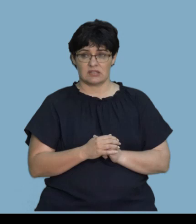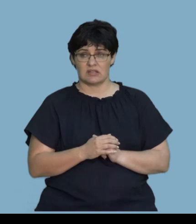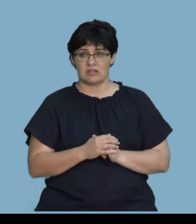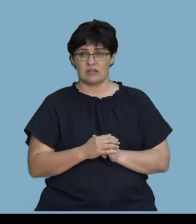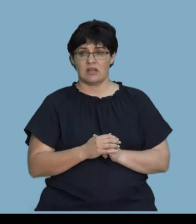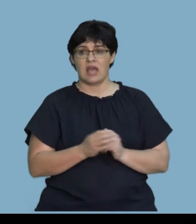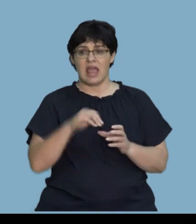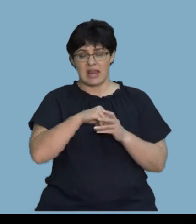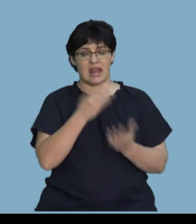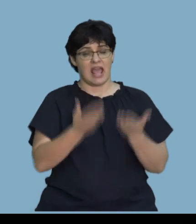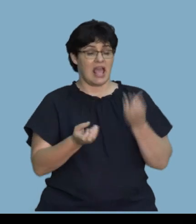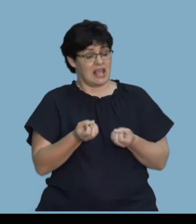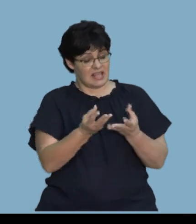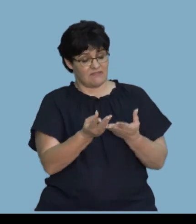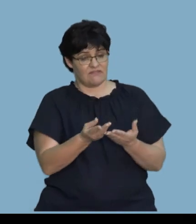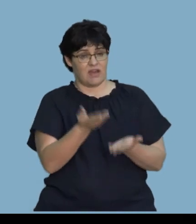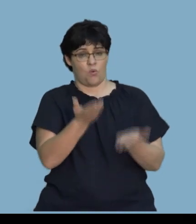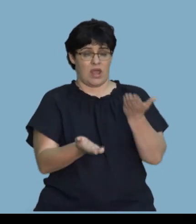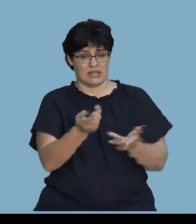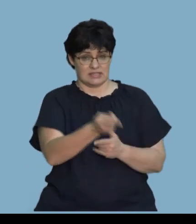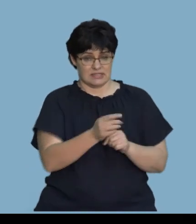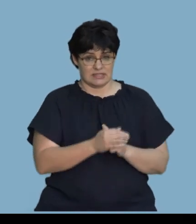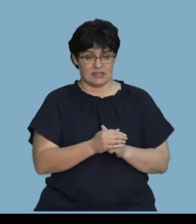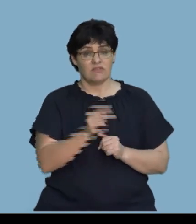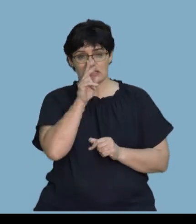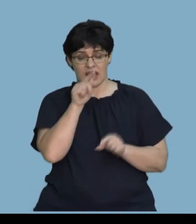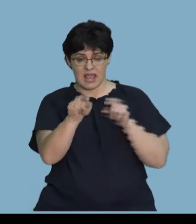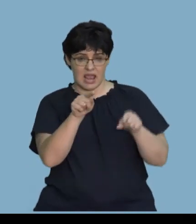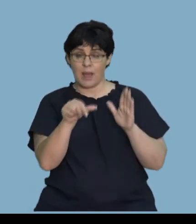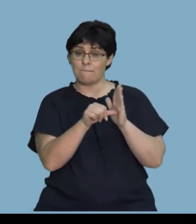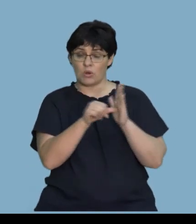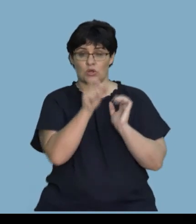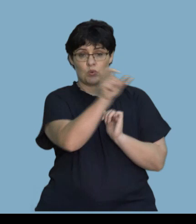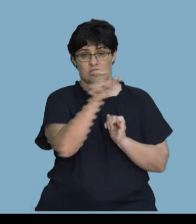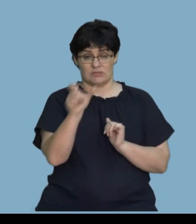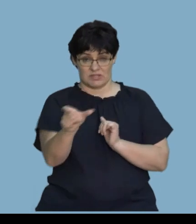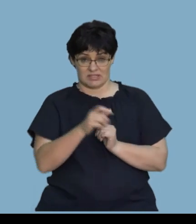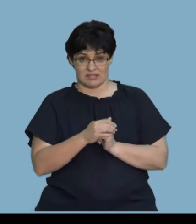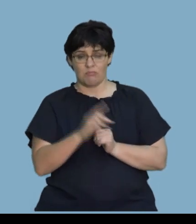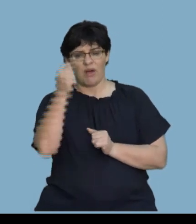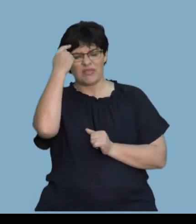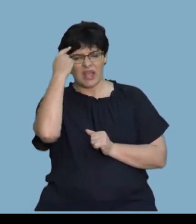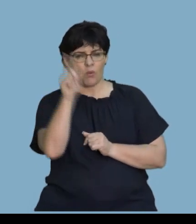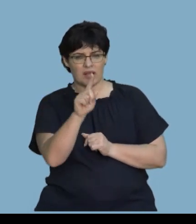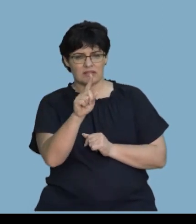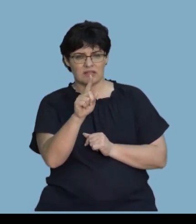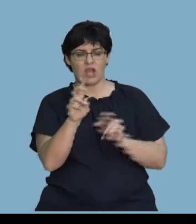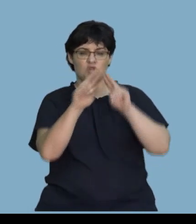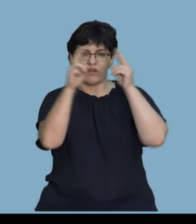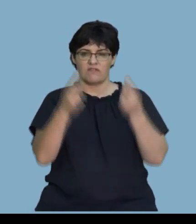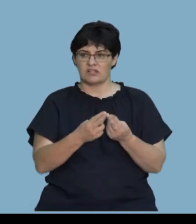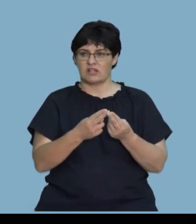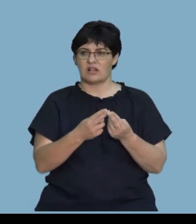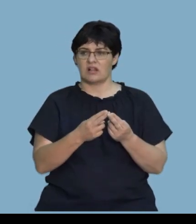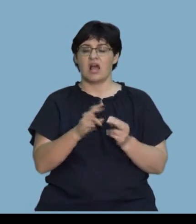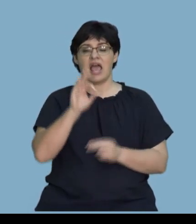a given mass. So the moment we see these two keywords, we are already thinking about the universal gravitation,